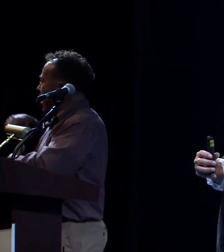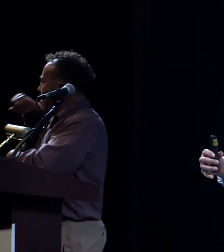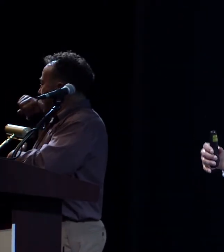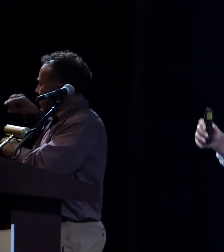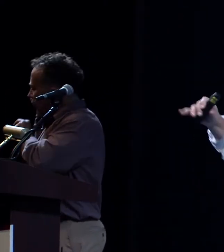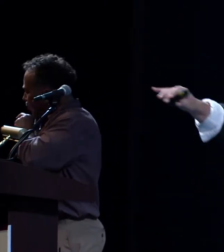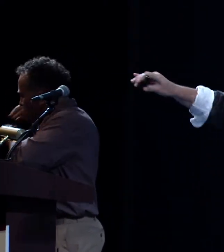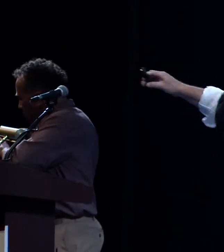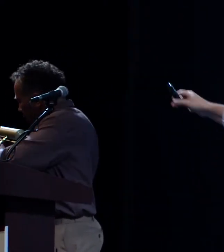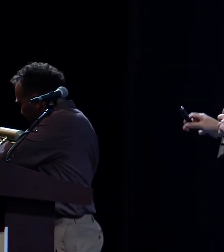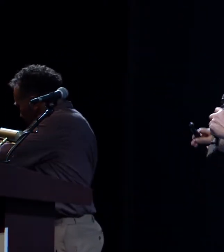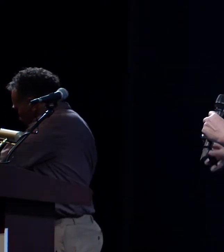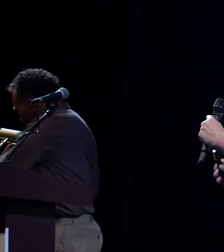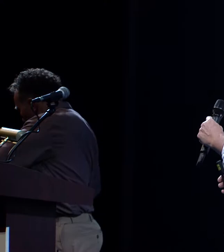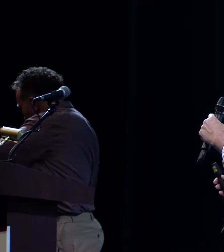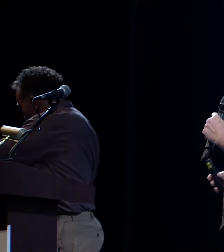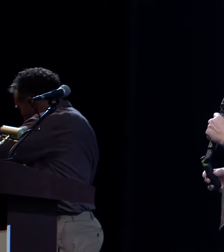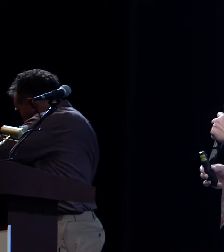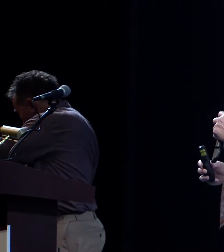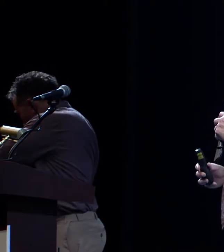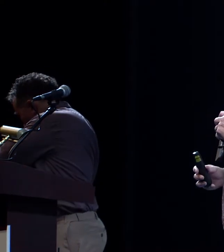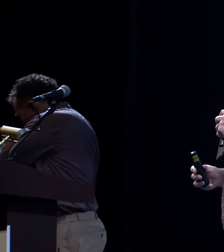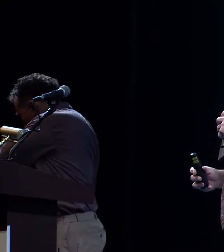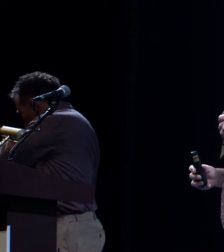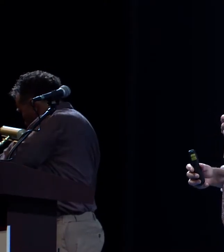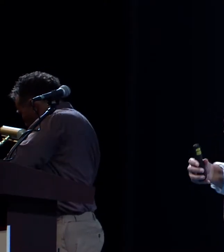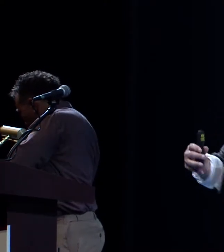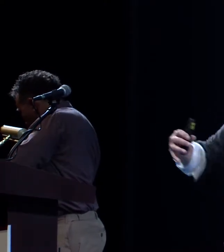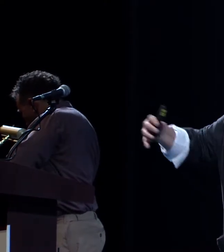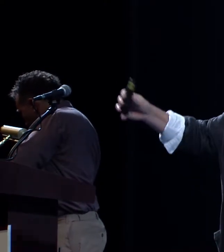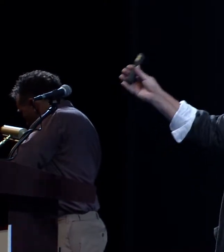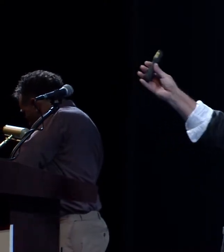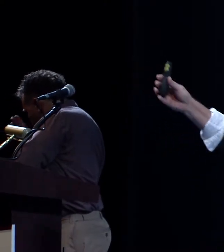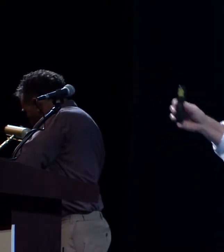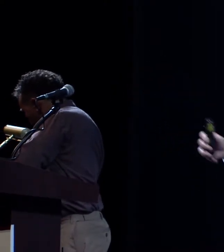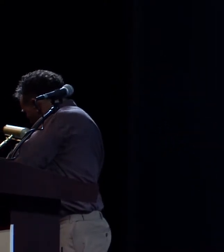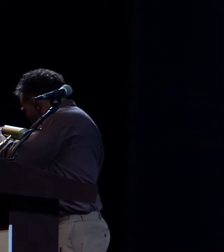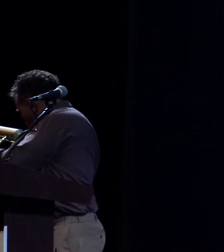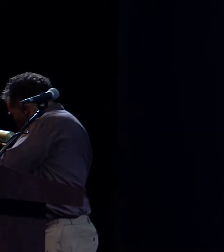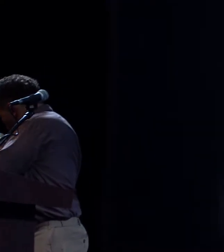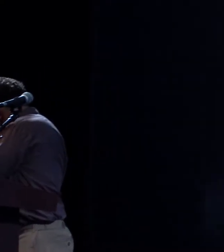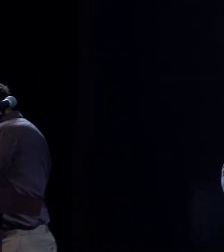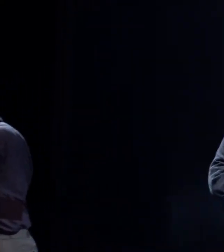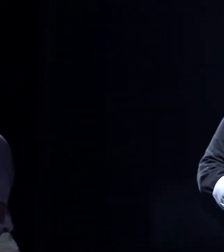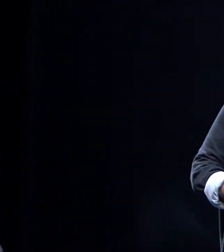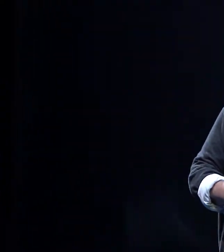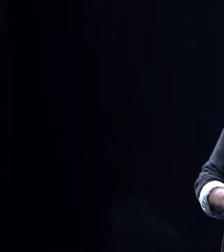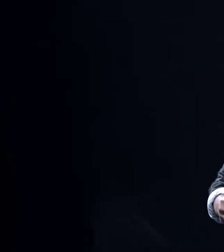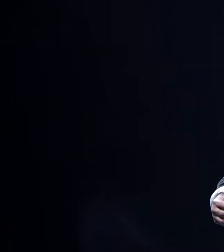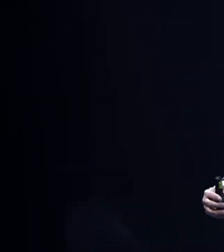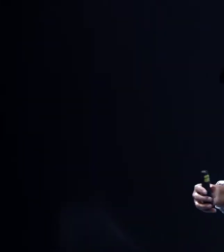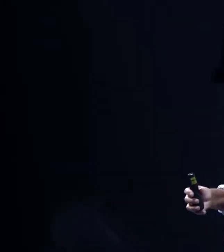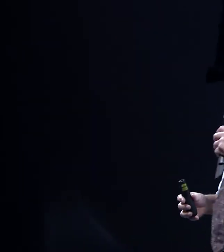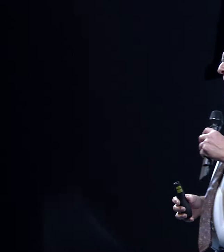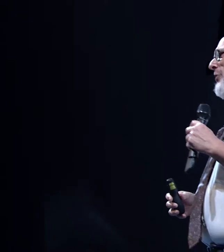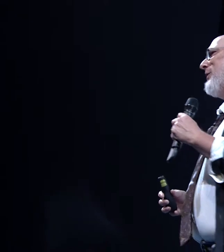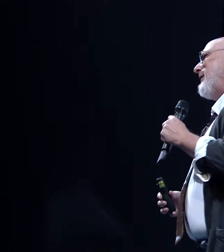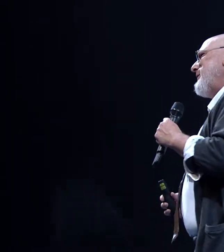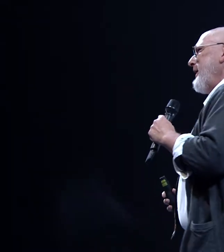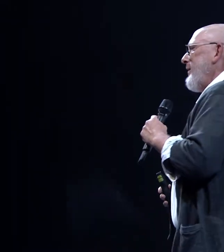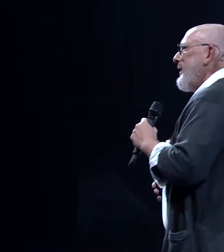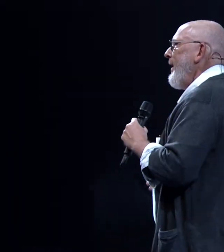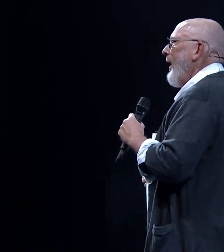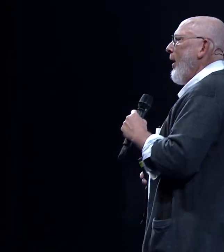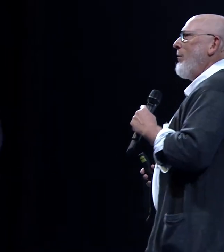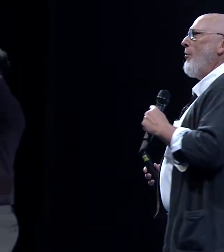at the landscape, and I look down, and, you know, what a beautiful world we live in. And you can look at the clouds and the mountains and the ocean